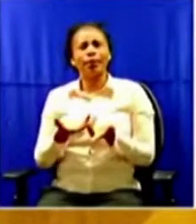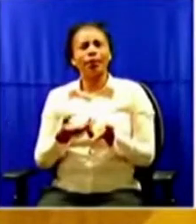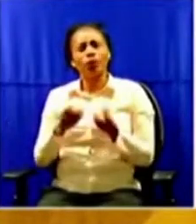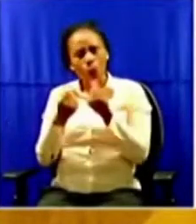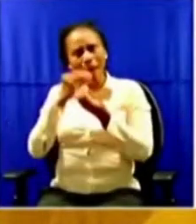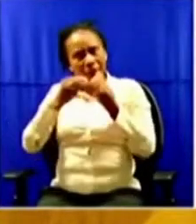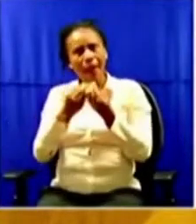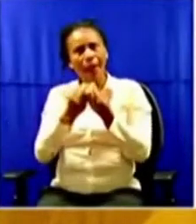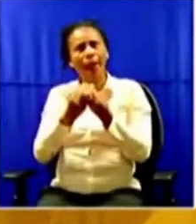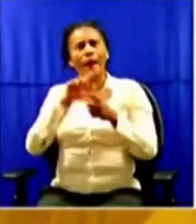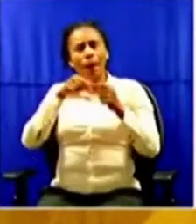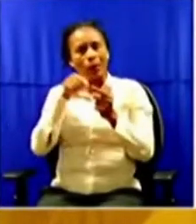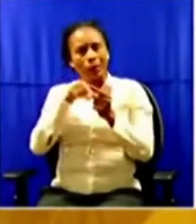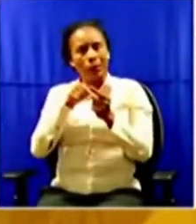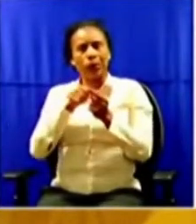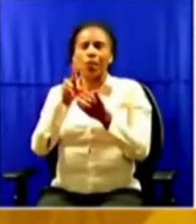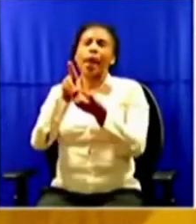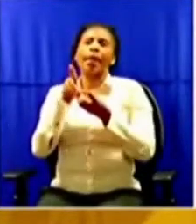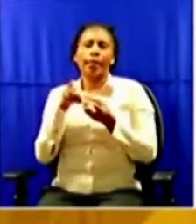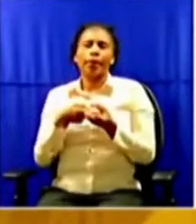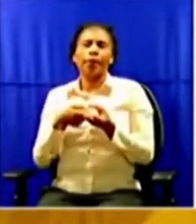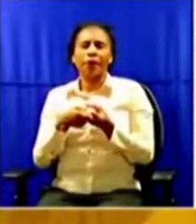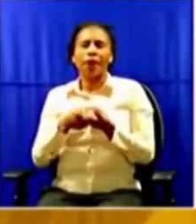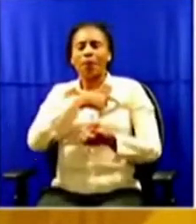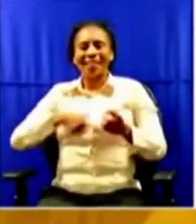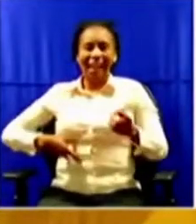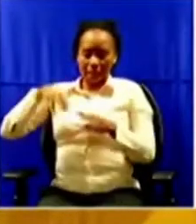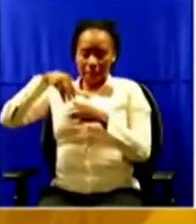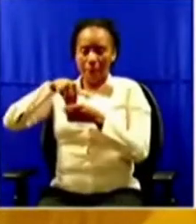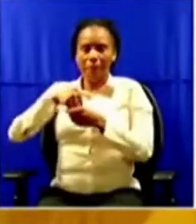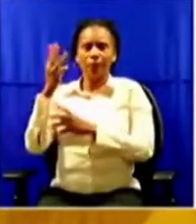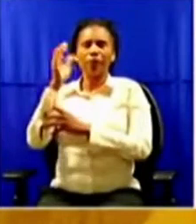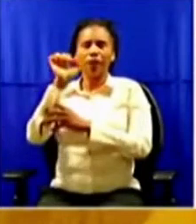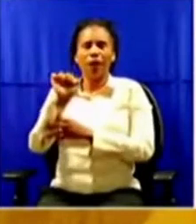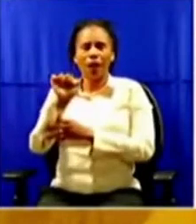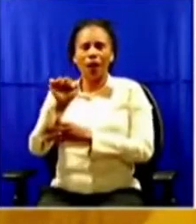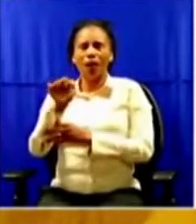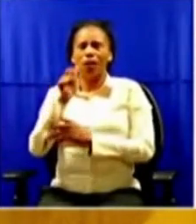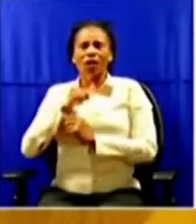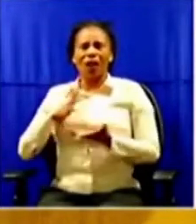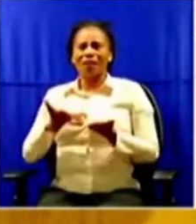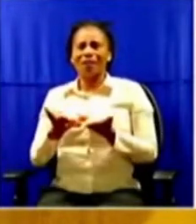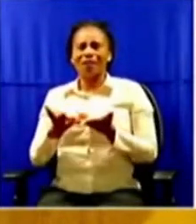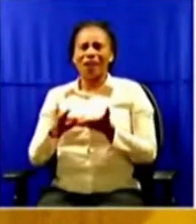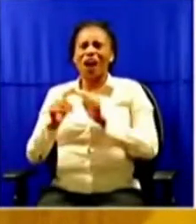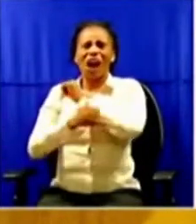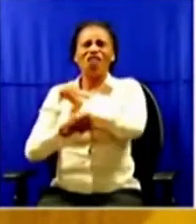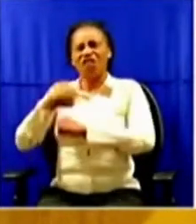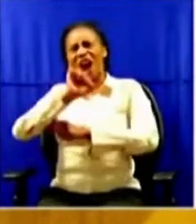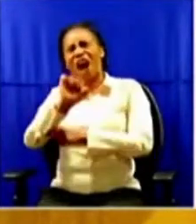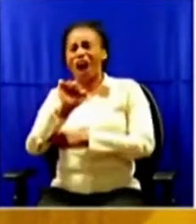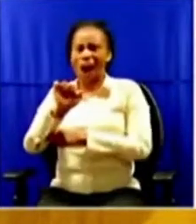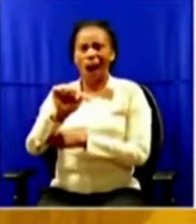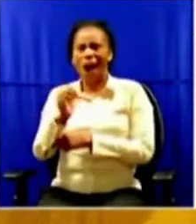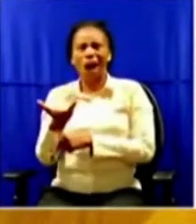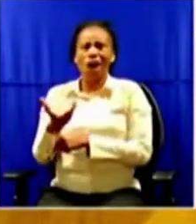The President ended his speech telling us, "Your country calls on you to rise," quote unquote. I could say